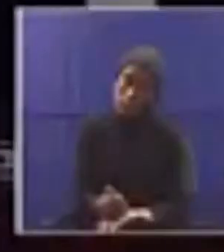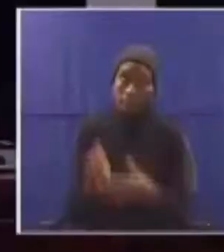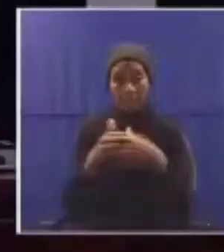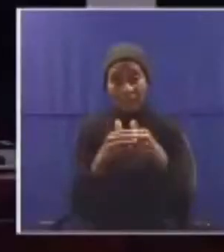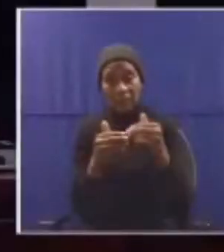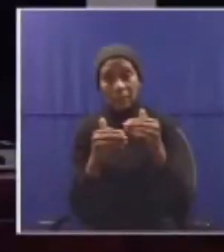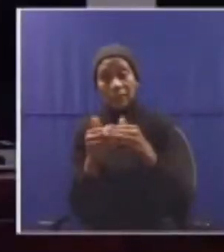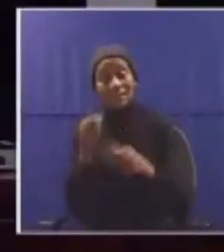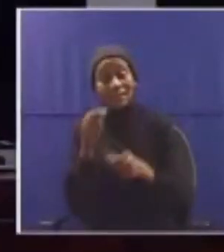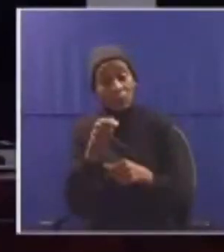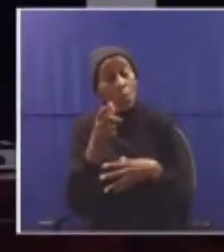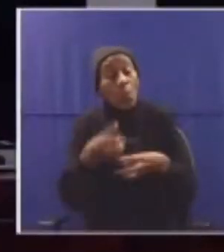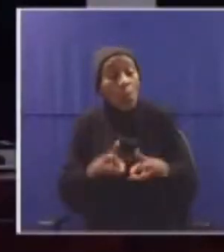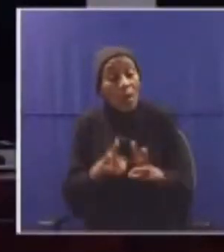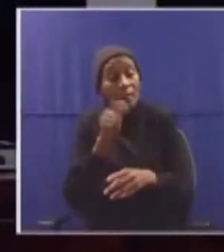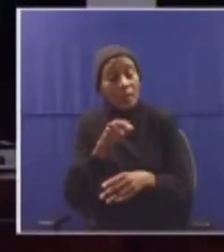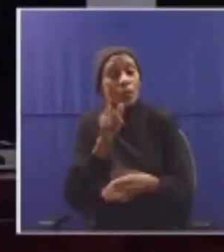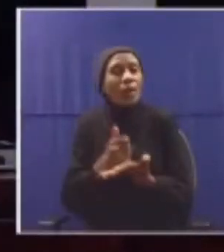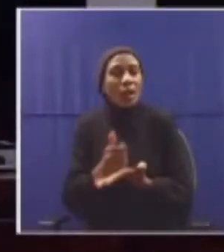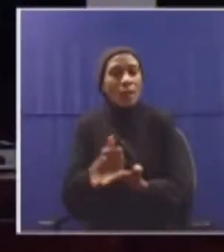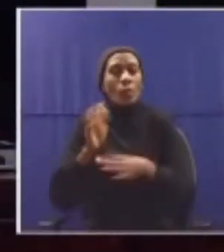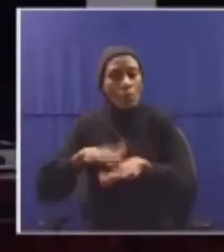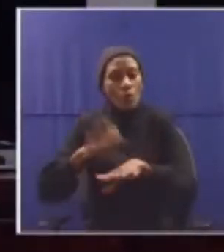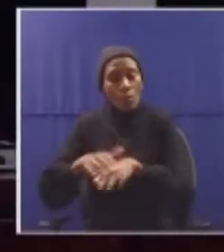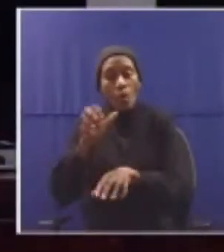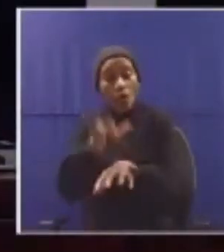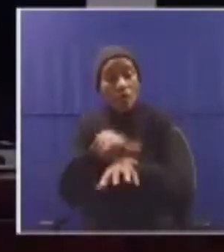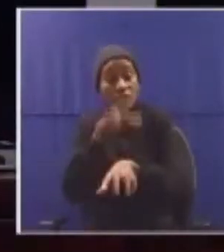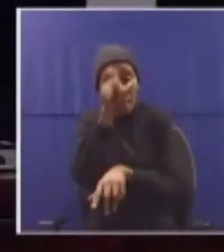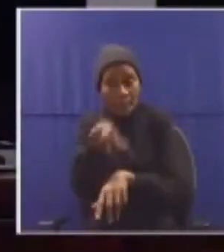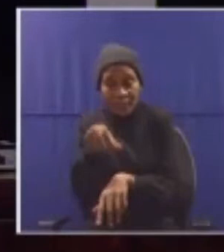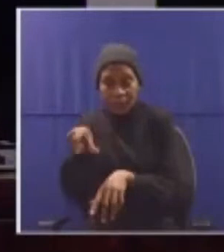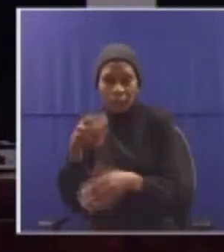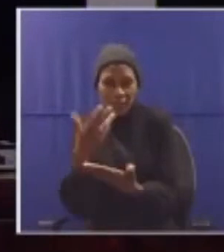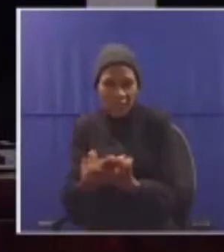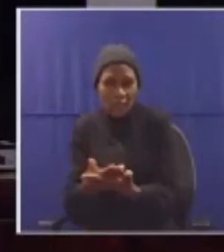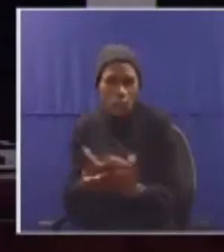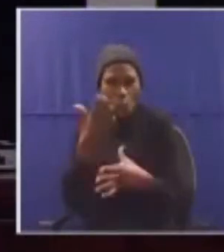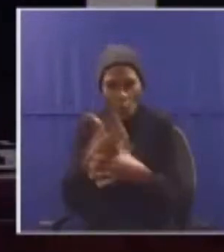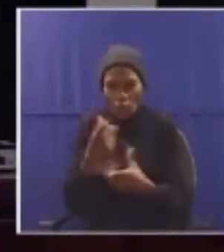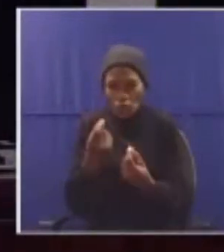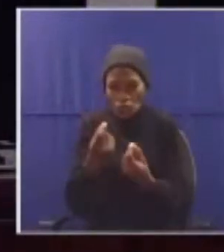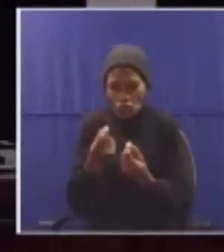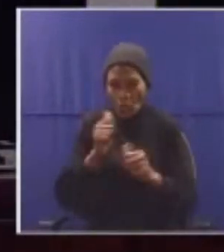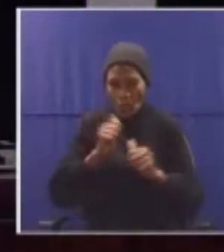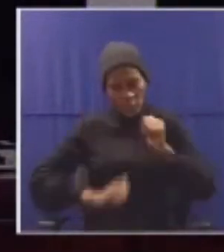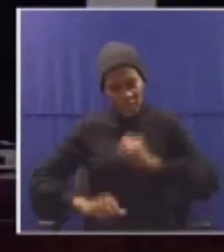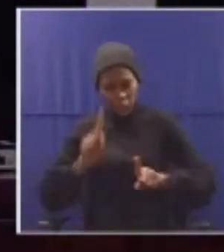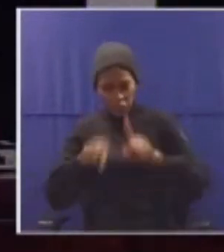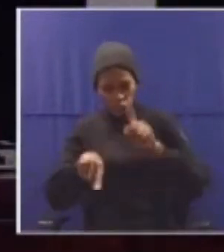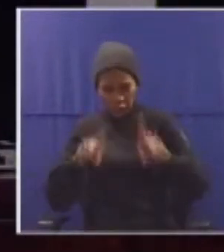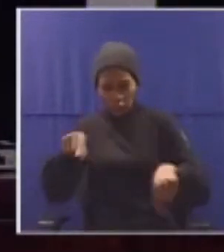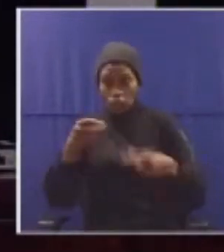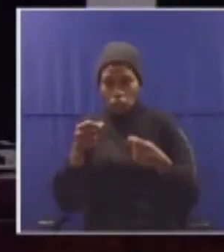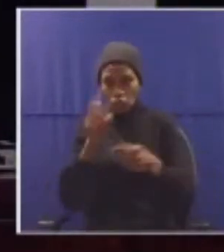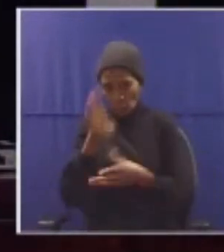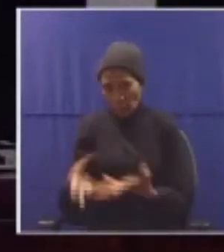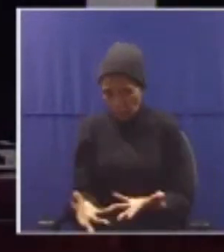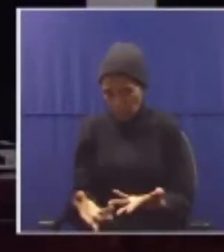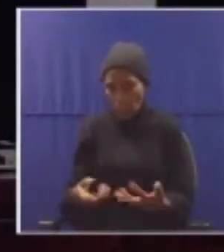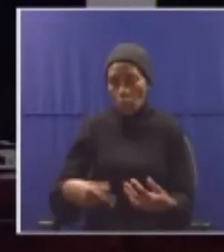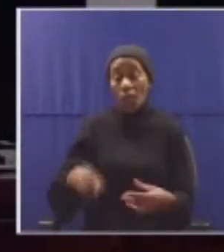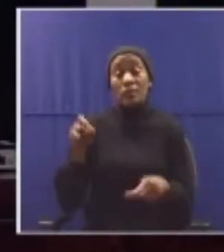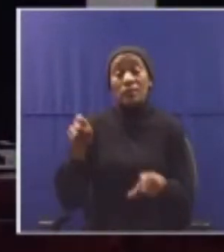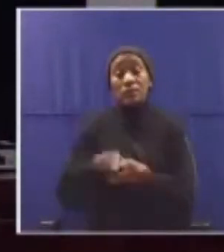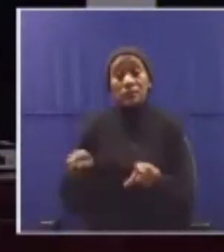building assistant farmers to optimize both production and marketing operations. These interventions,